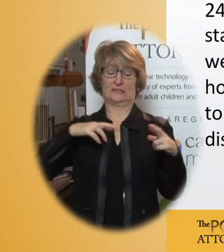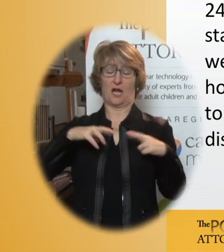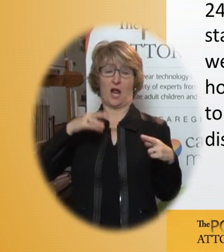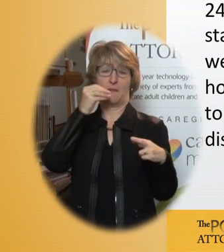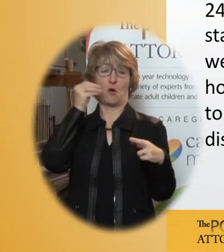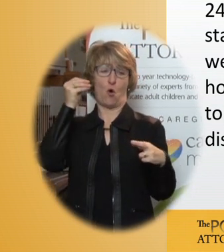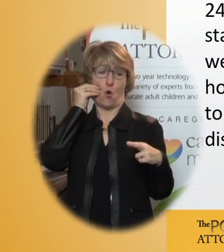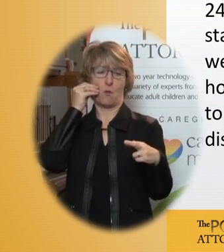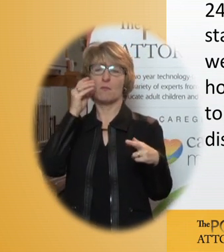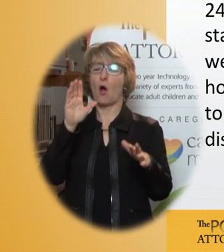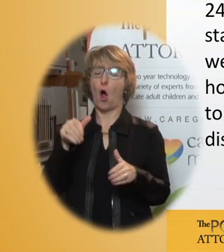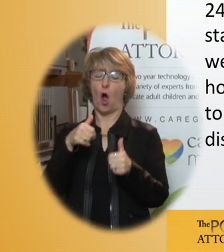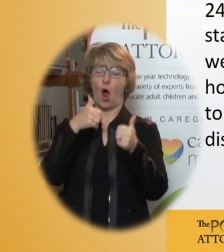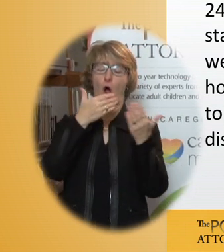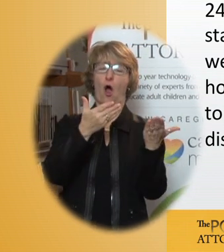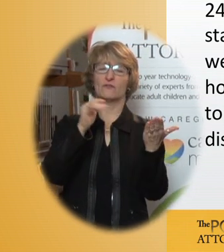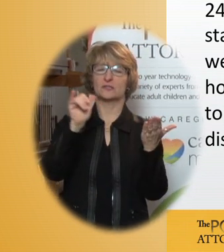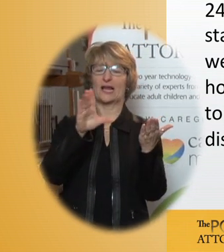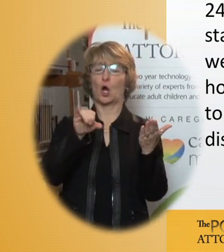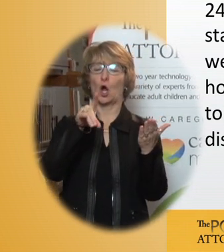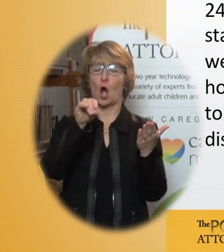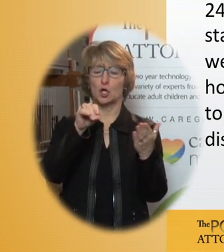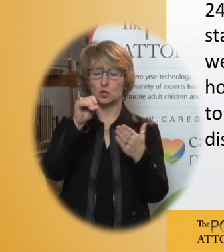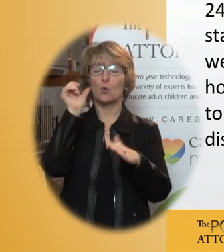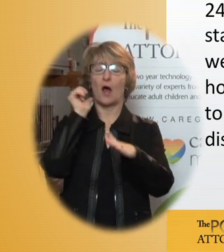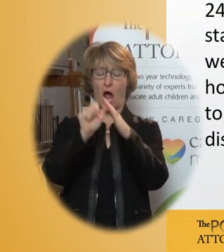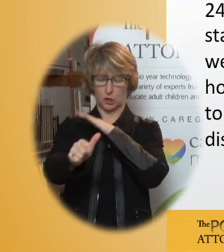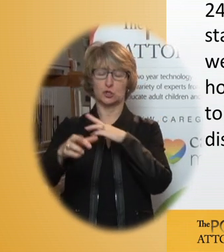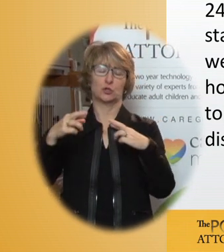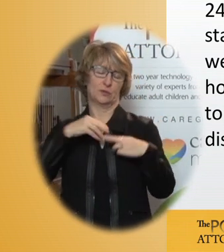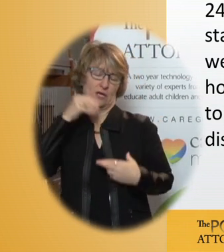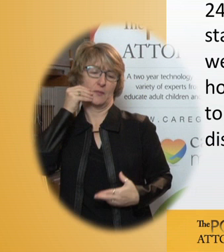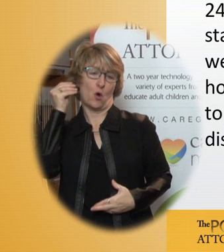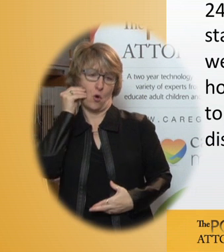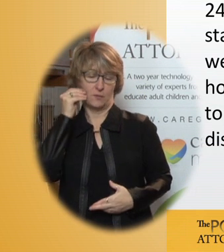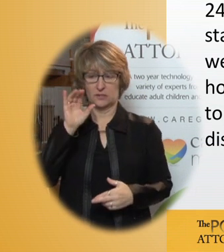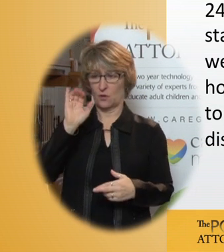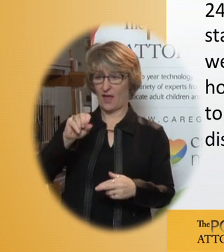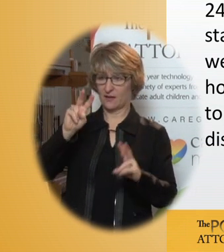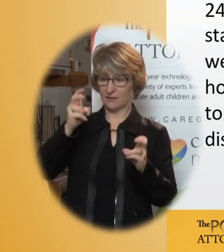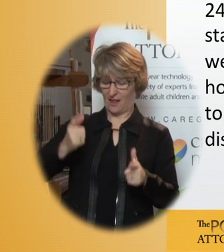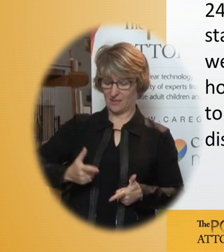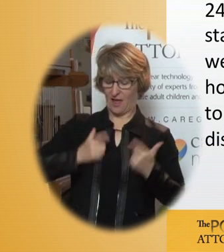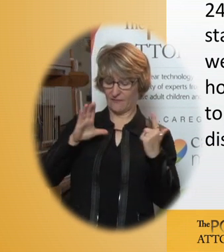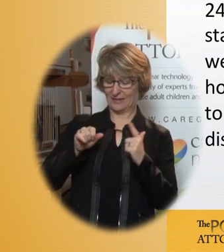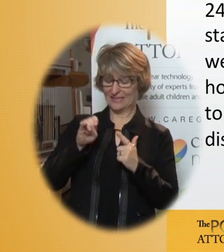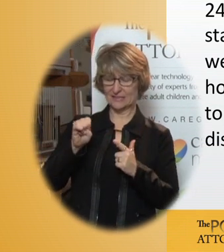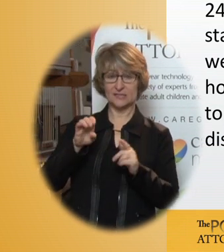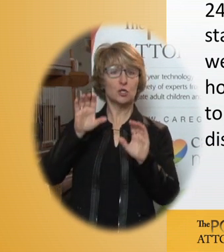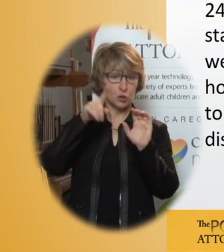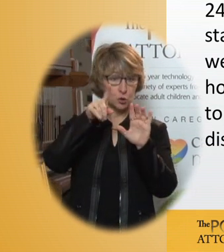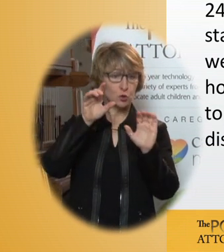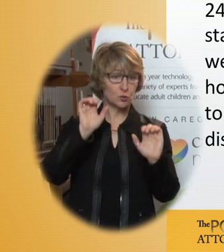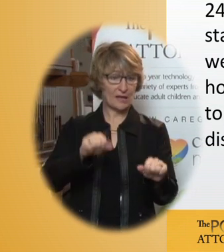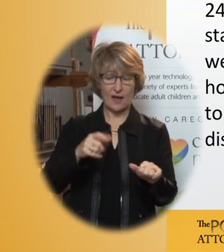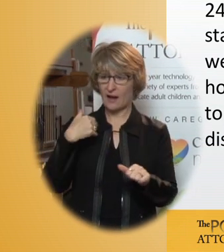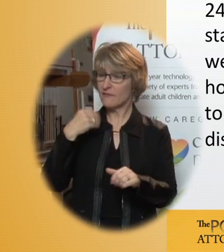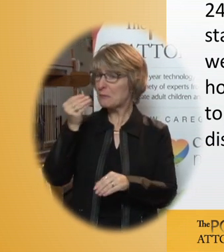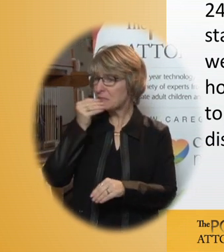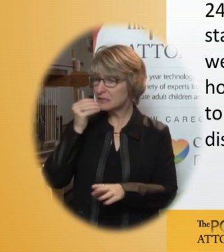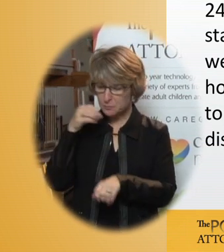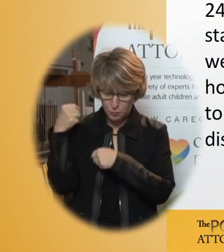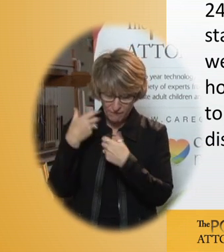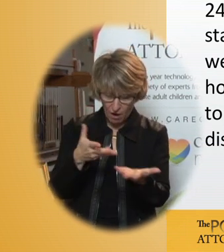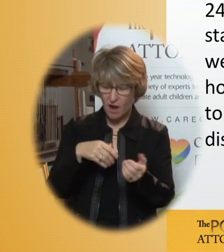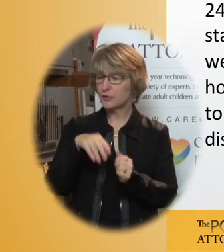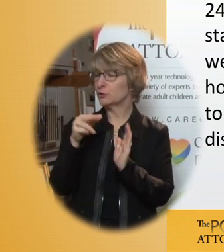offers condos in their retirement home. So what you do in a life lease is you can get the meals, you can get